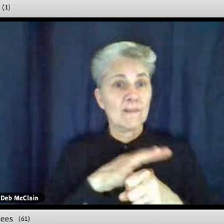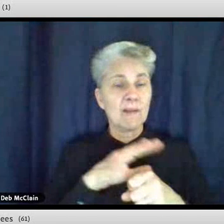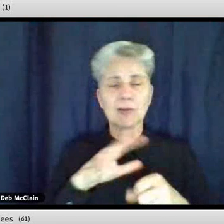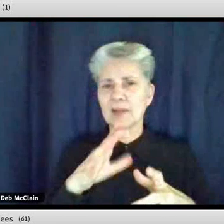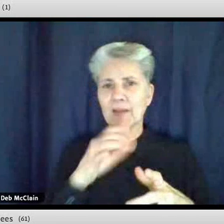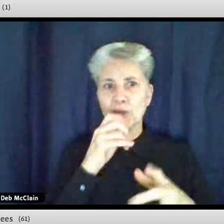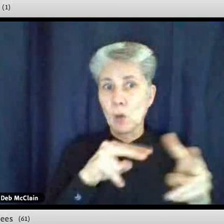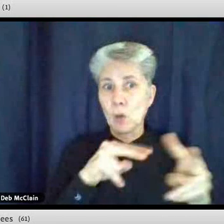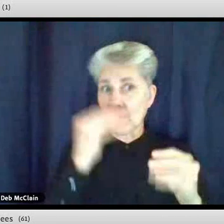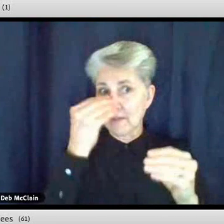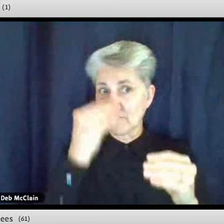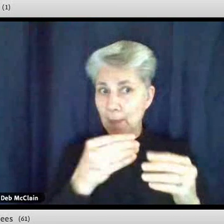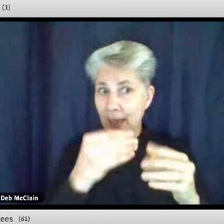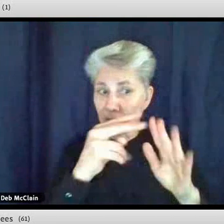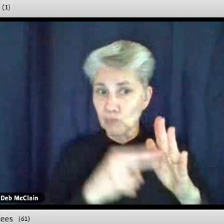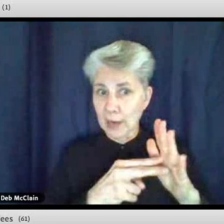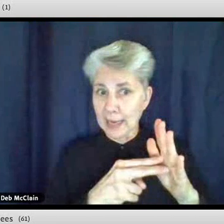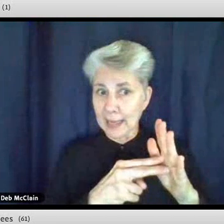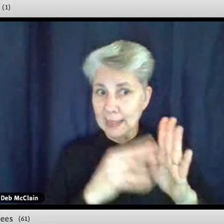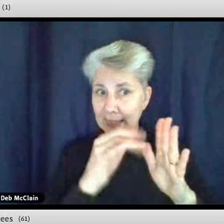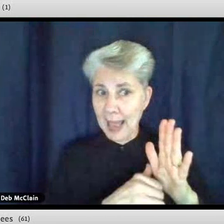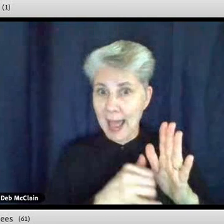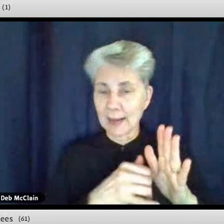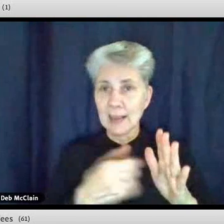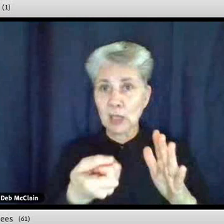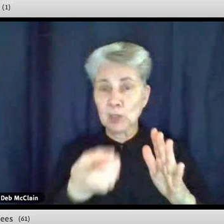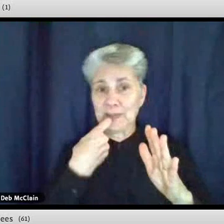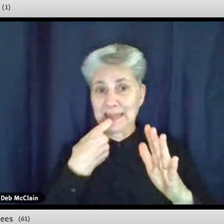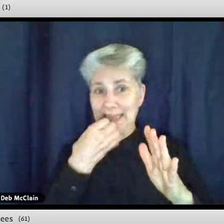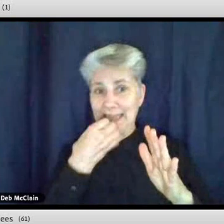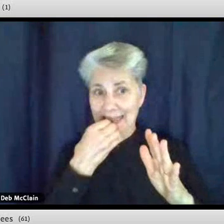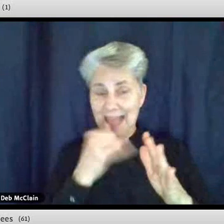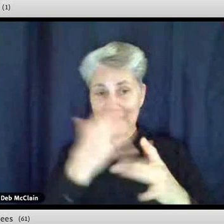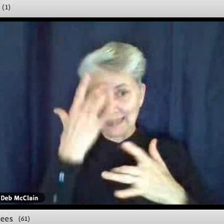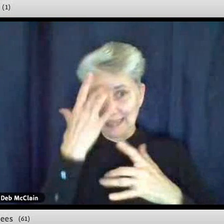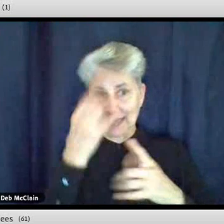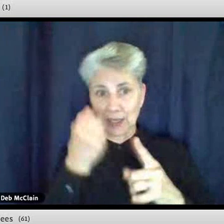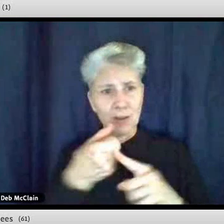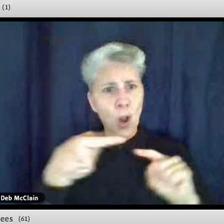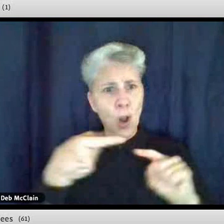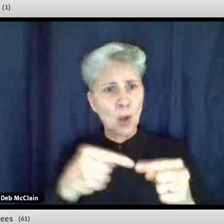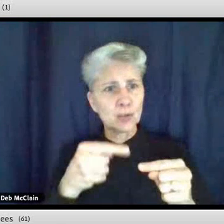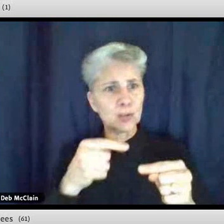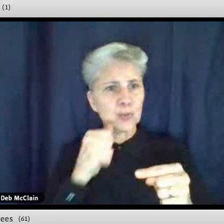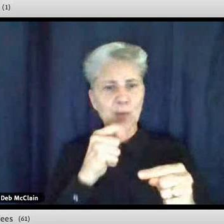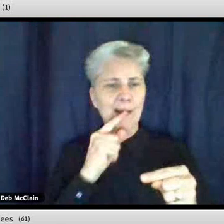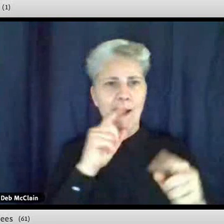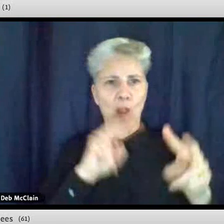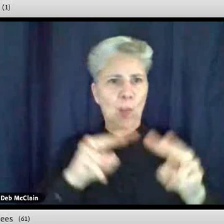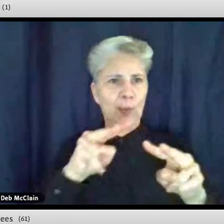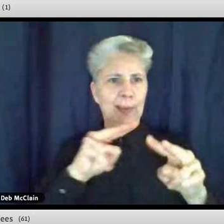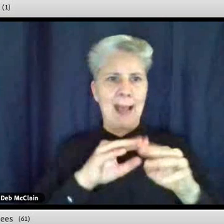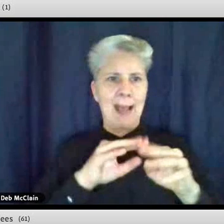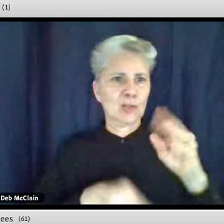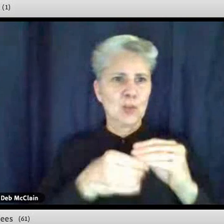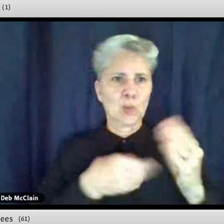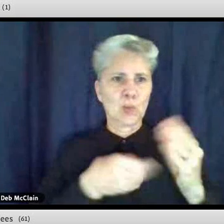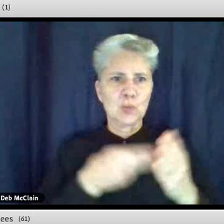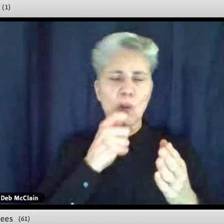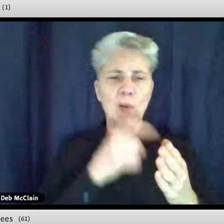help. Supposedly, people are testing it to prevent the coronavirus. Well, if you don't look at all the information and you take that fish food and get